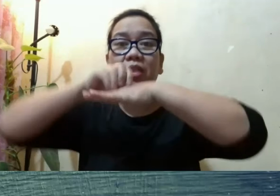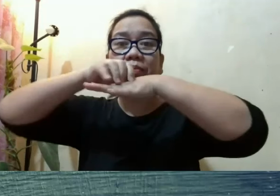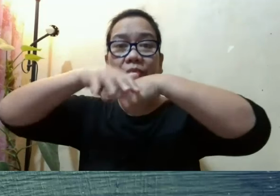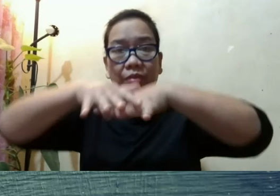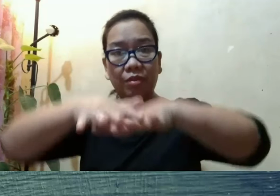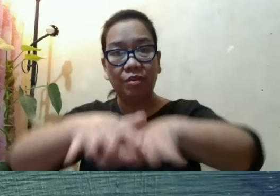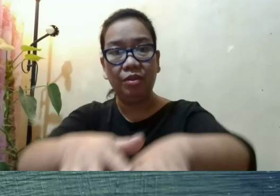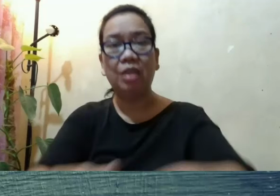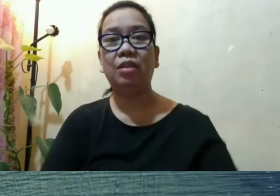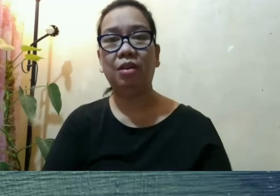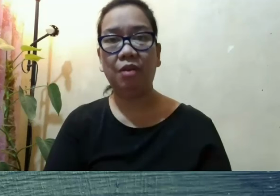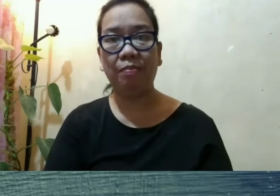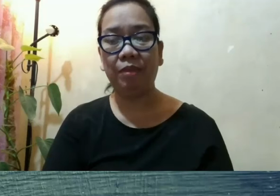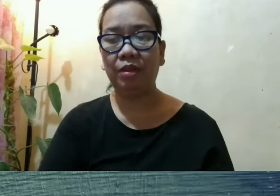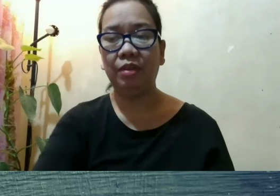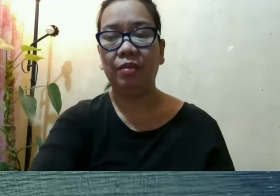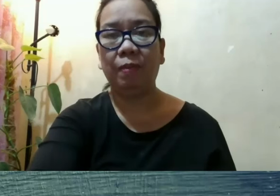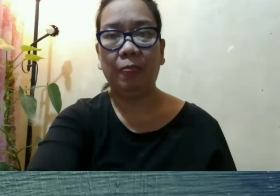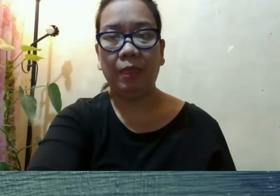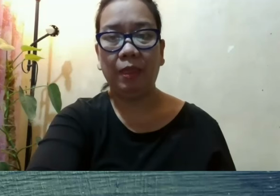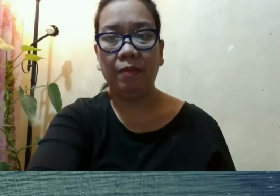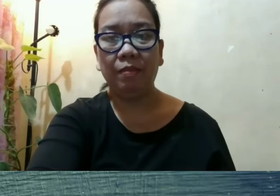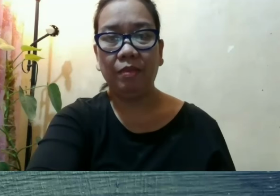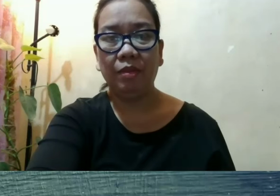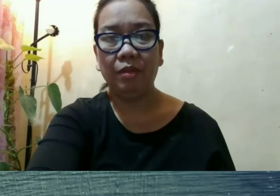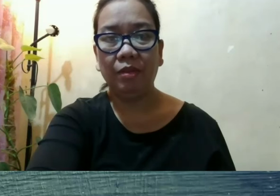places, just erupt.